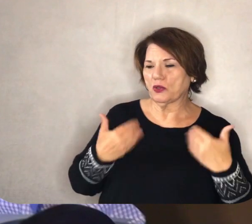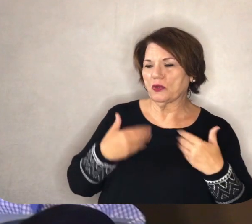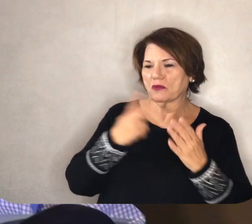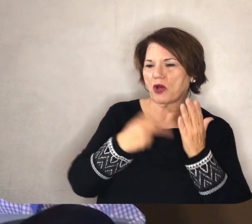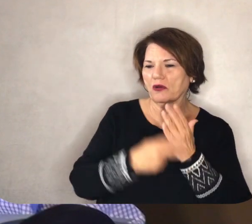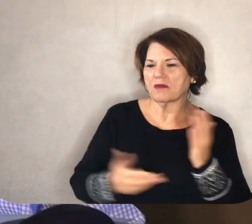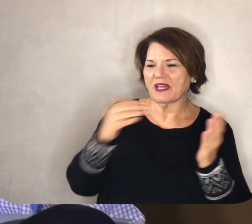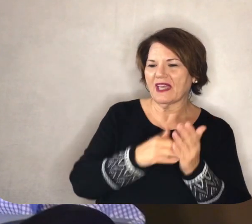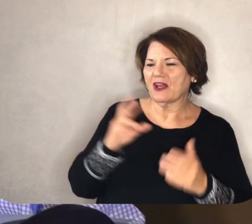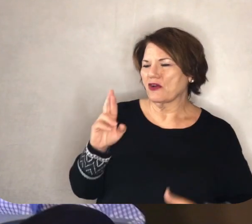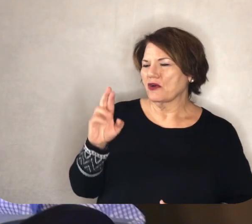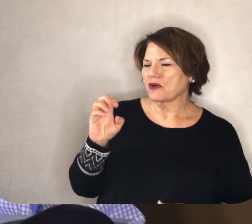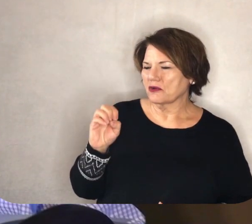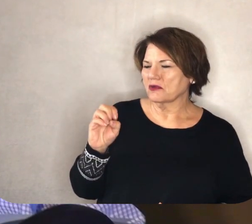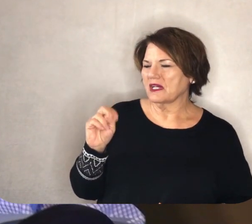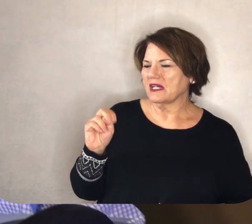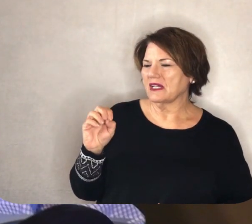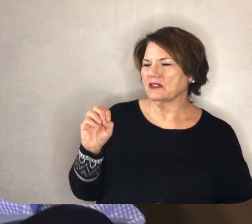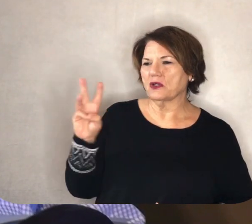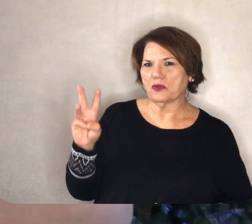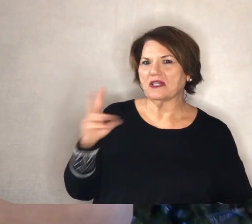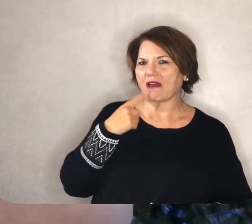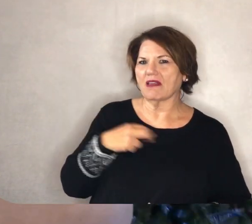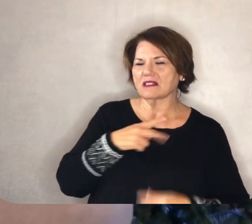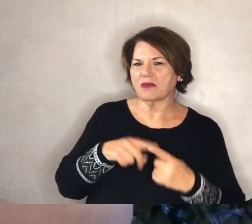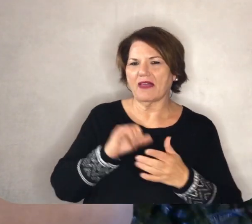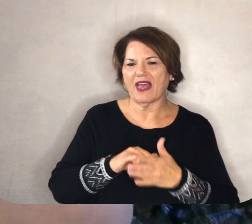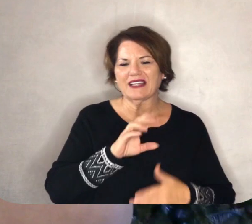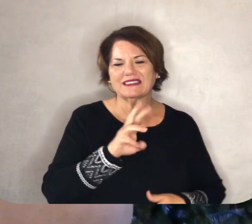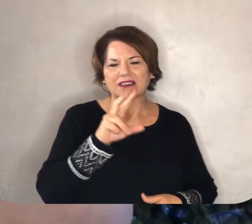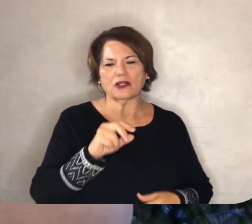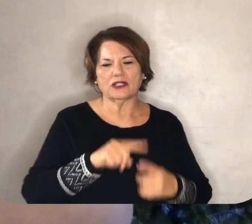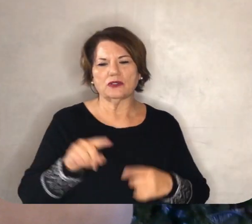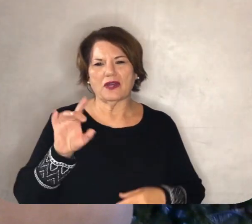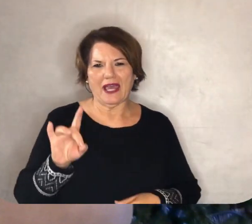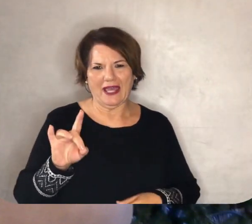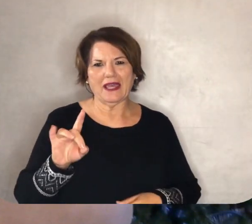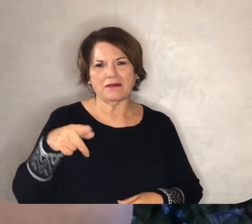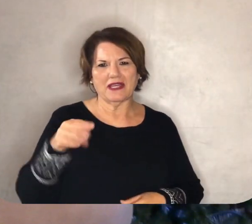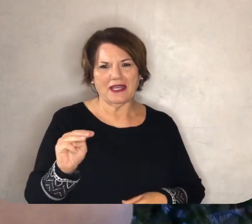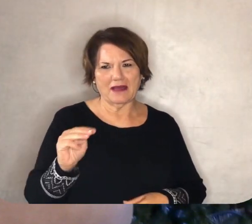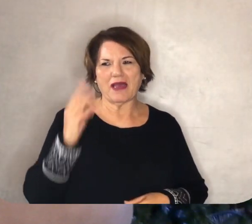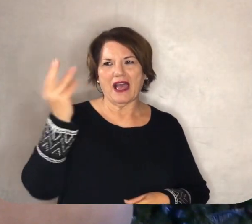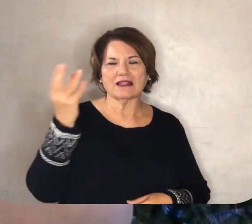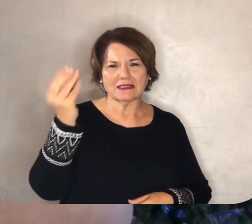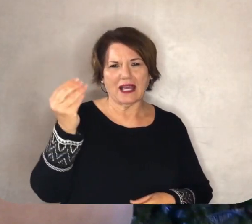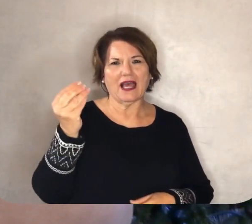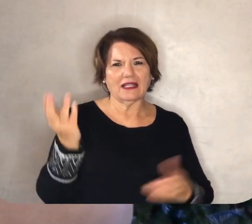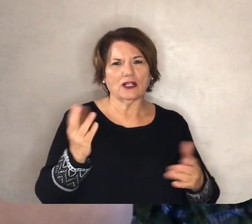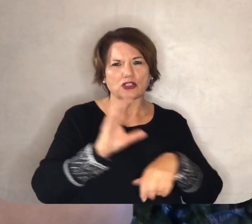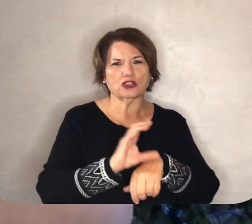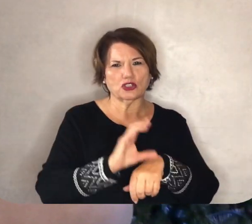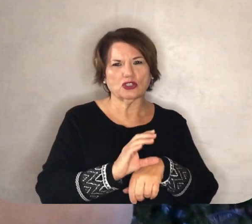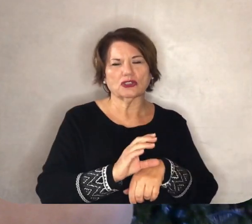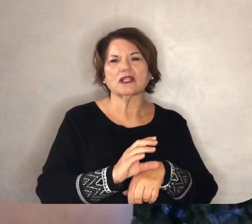saddle with that. Tell us what that looks like this next week. So Renew 6:30 to 8 p.m. here on campus. We're outside. We're still